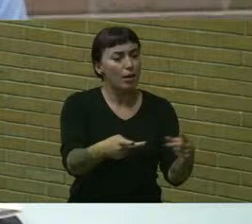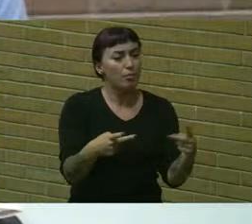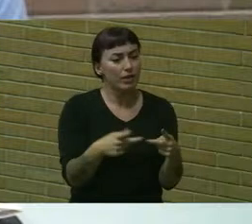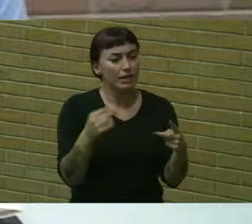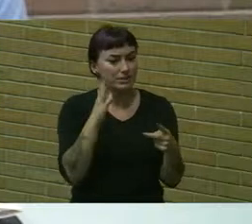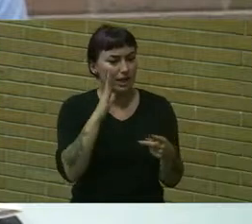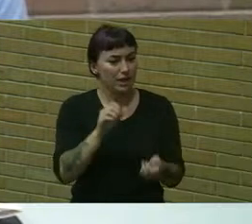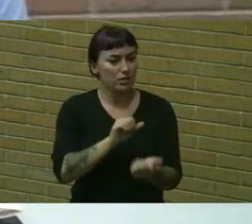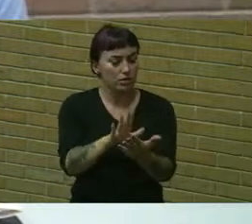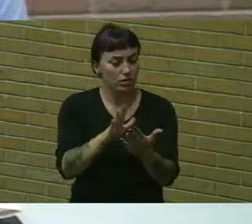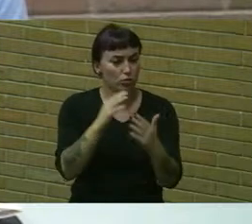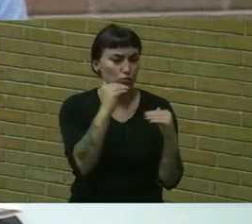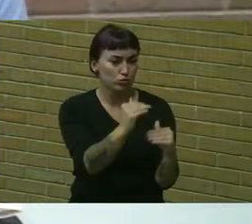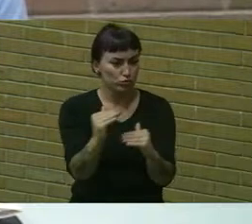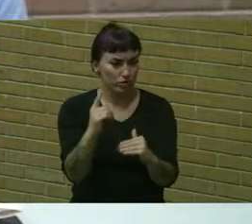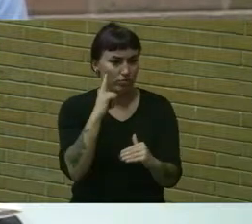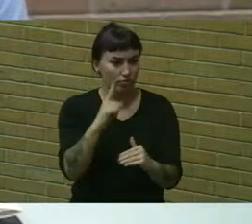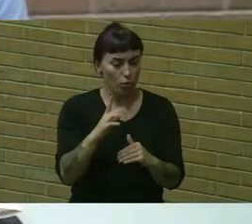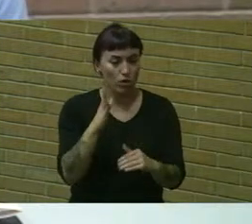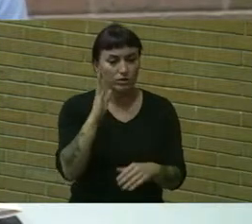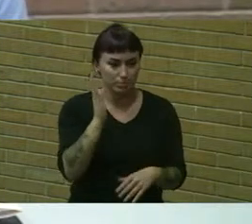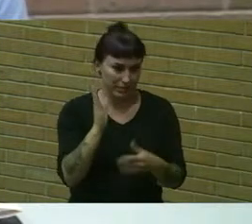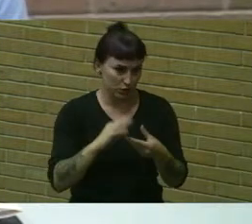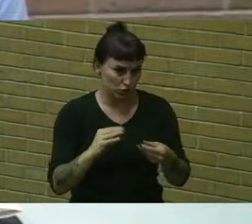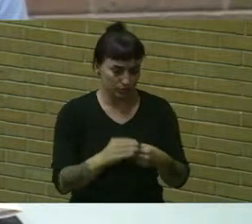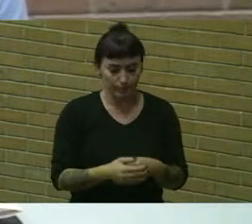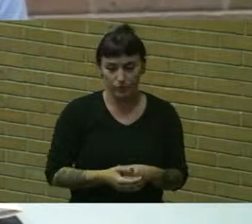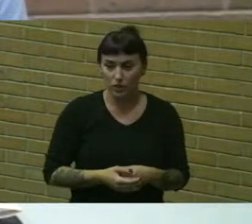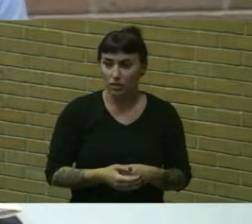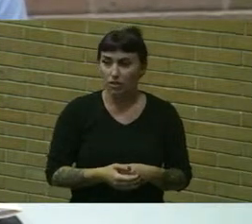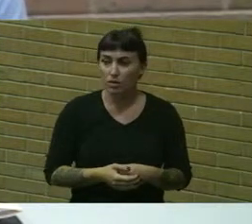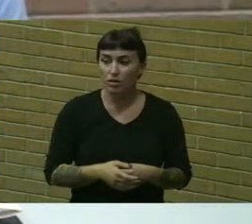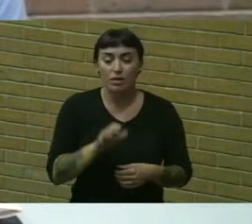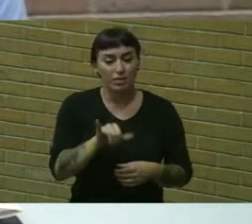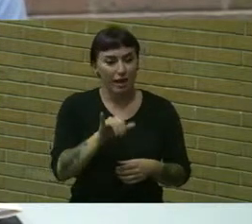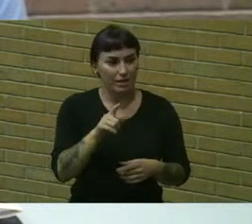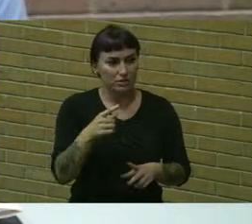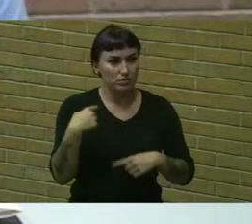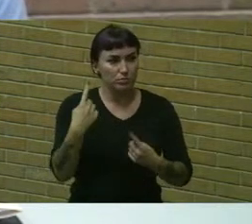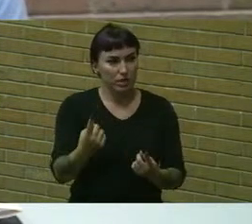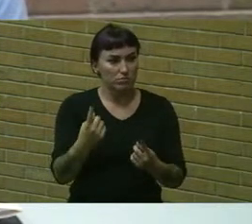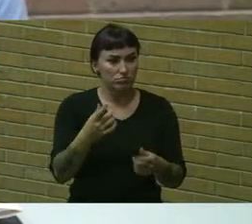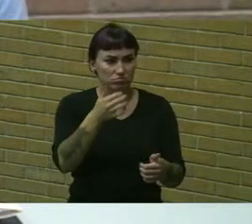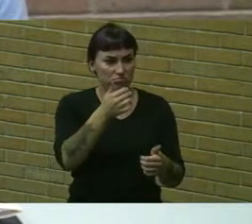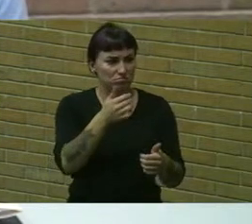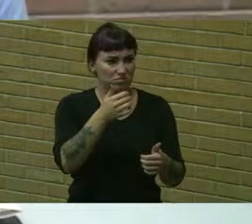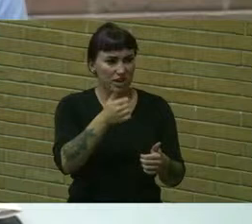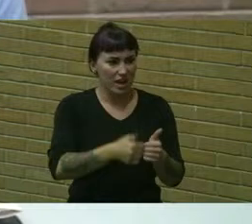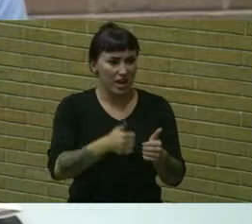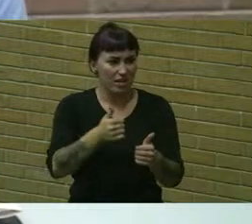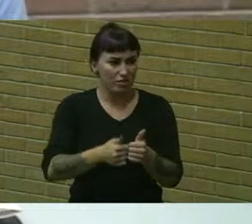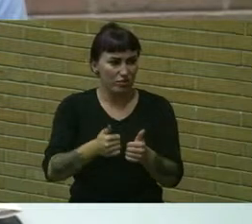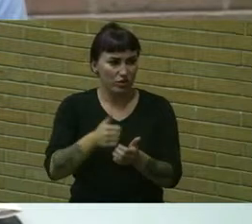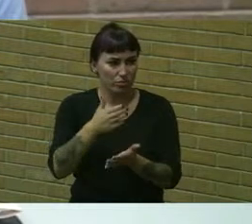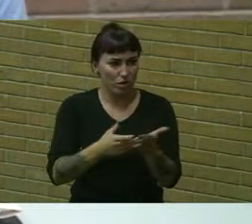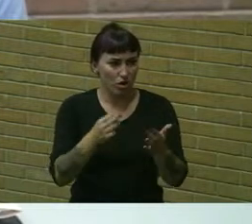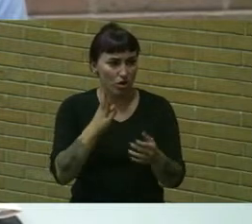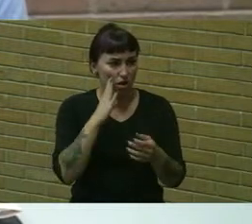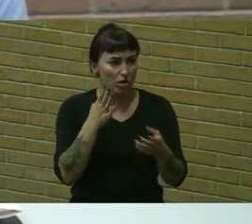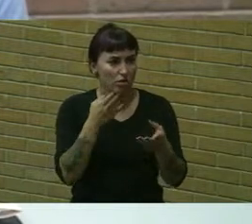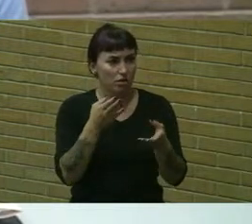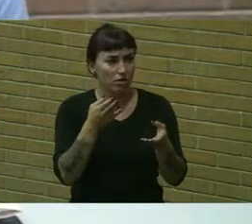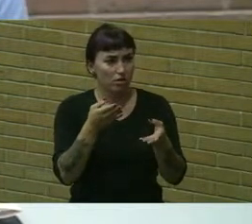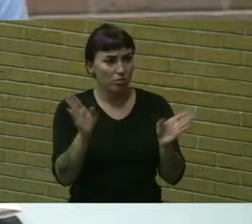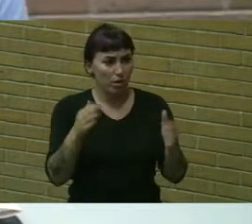manner restrictions on speech. This is done nearly in every aspect of public